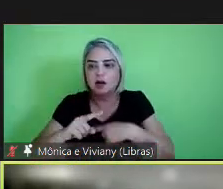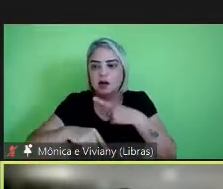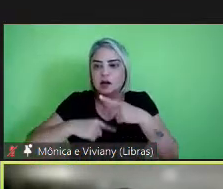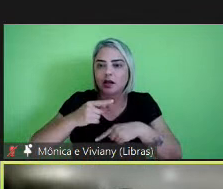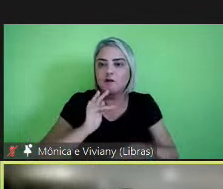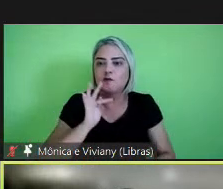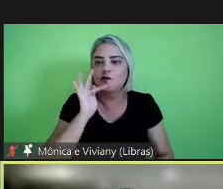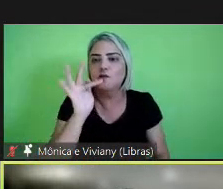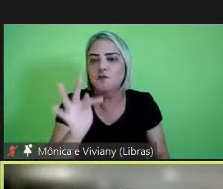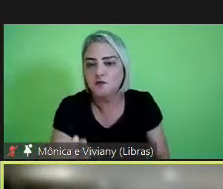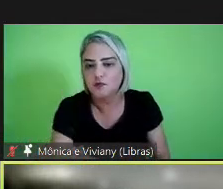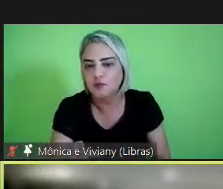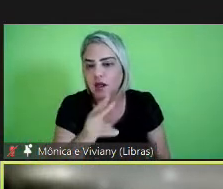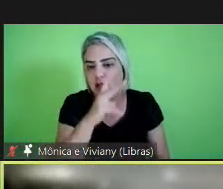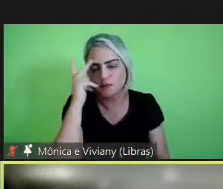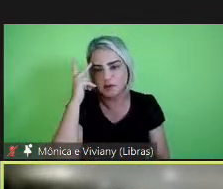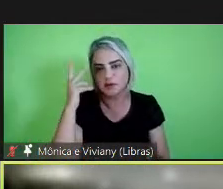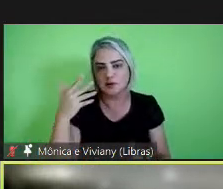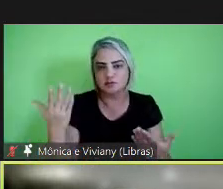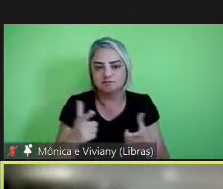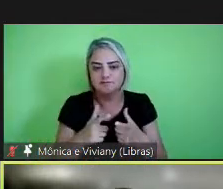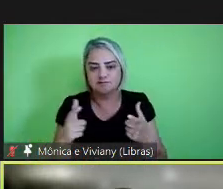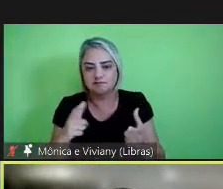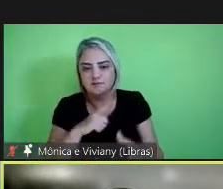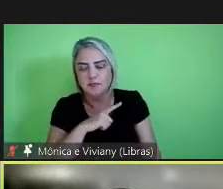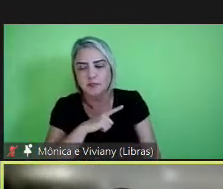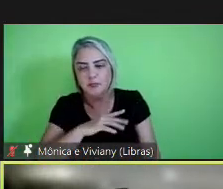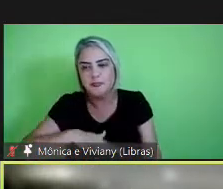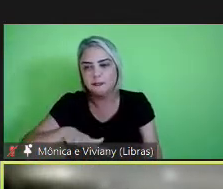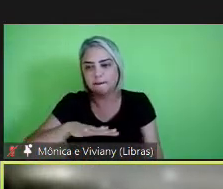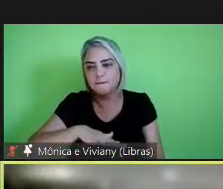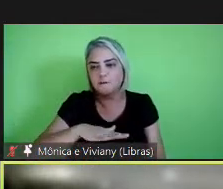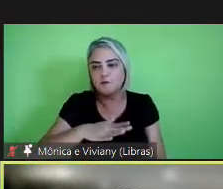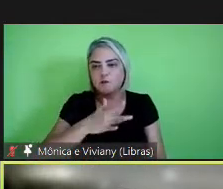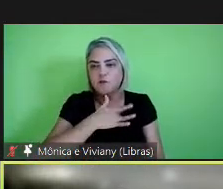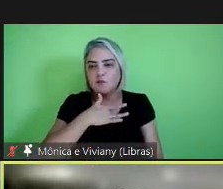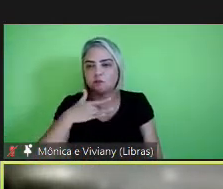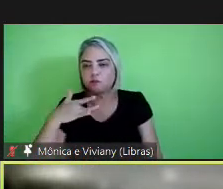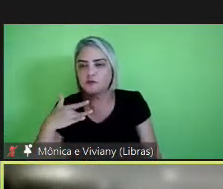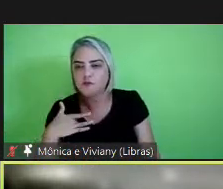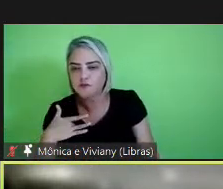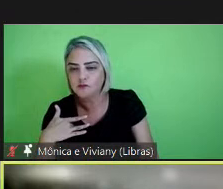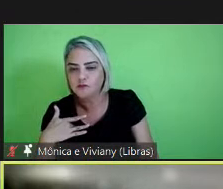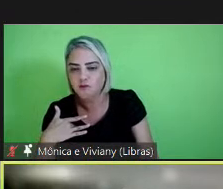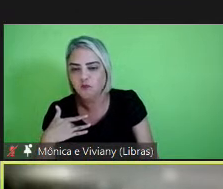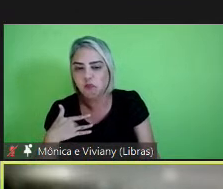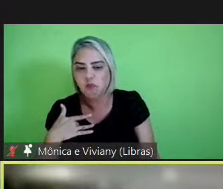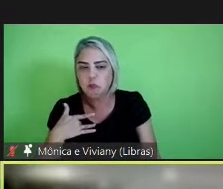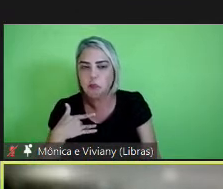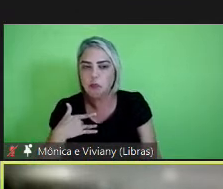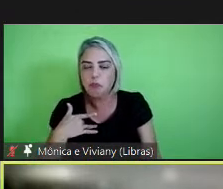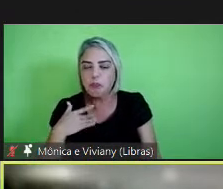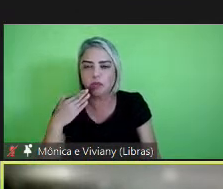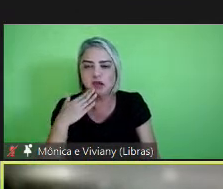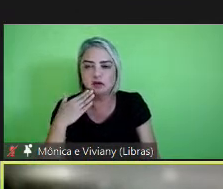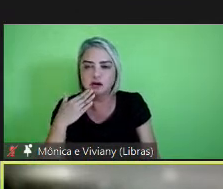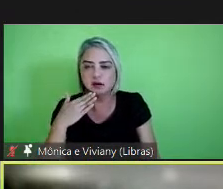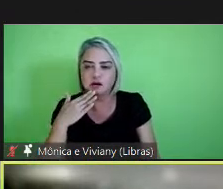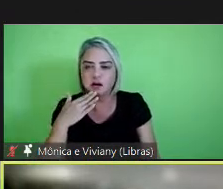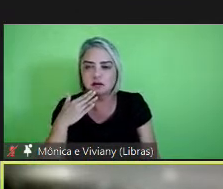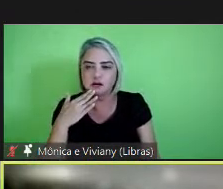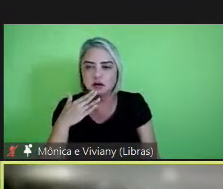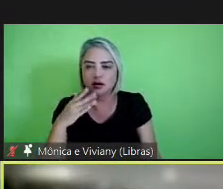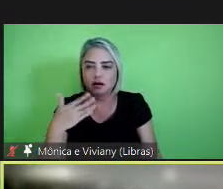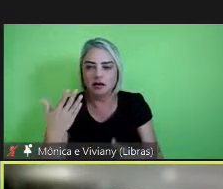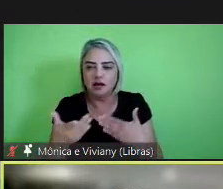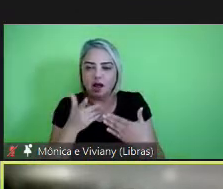have a healthier environment where the defaults are healthier food at the point of purchase. And